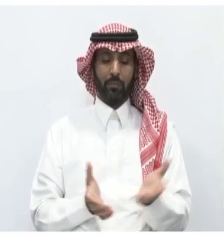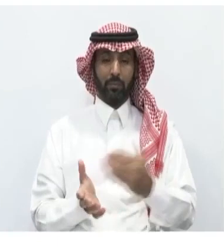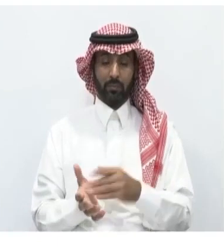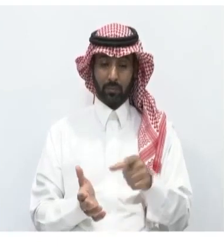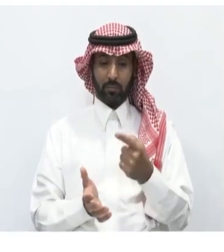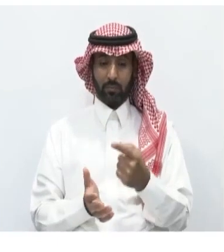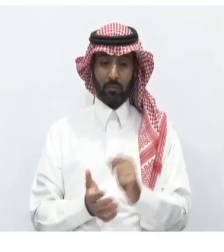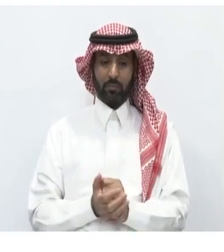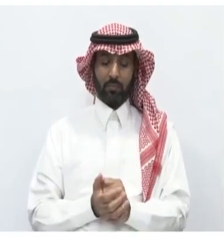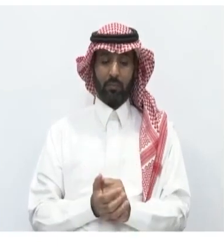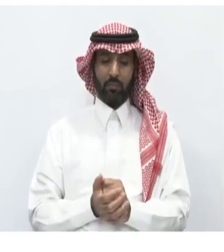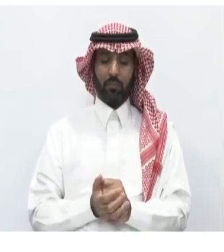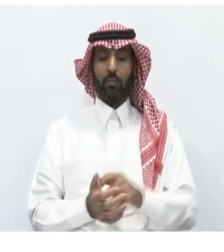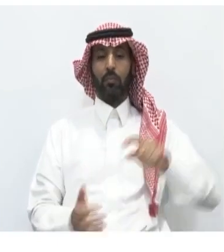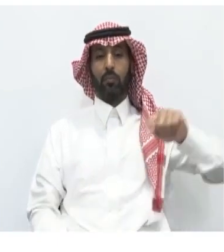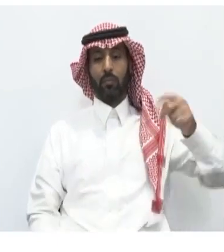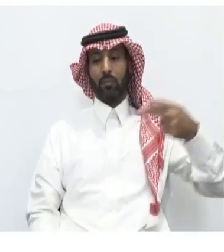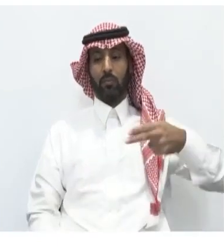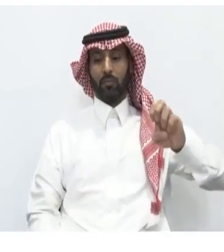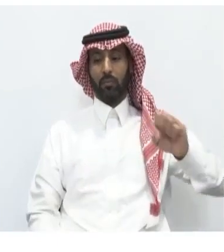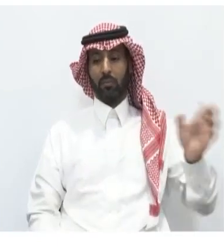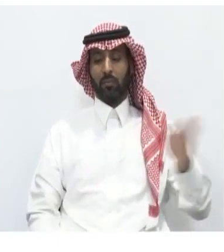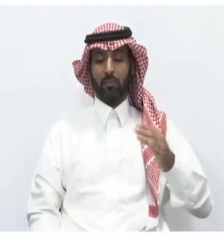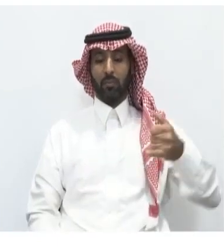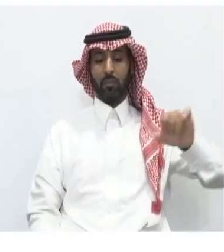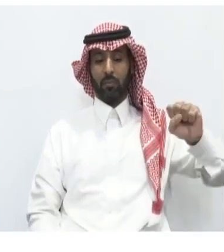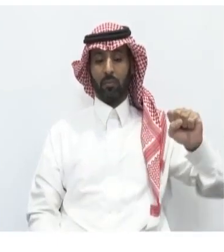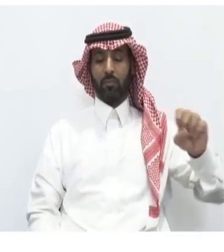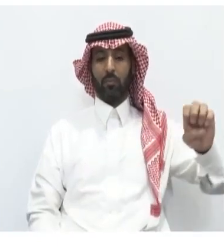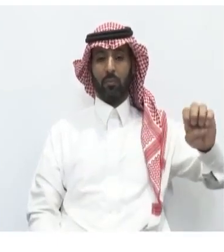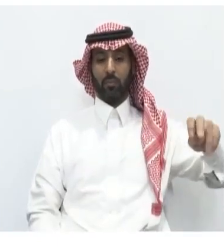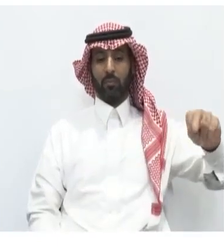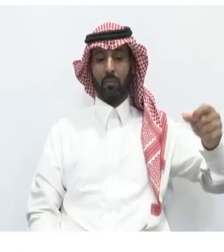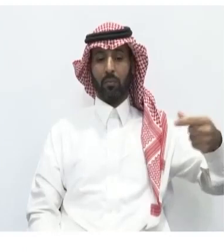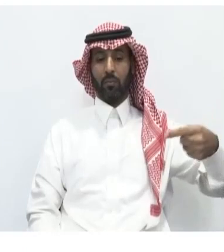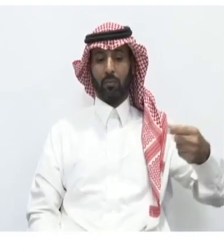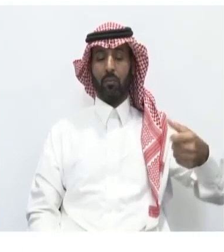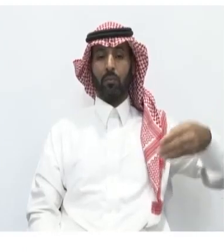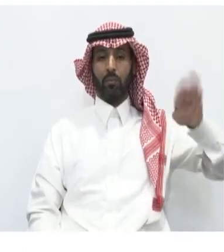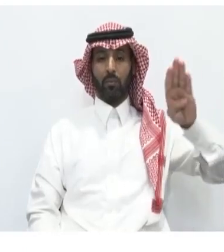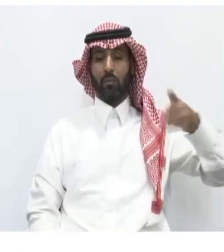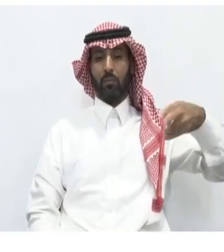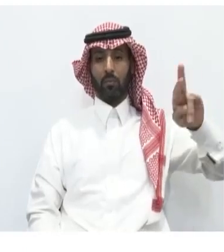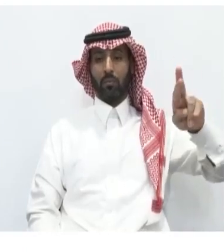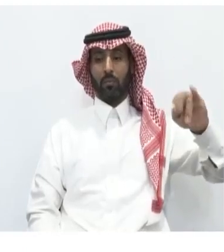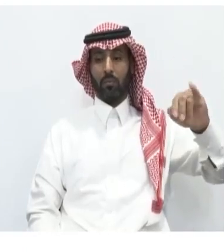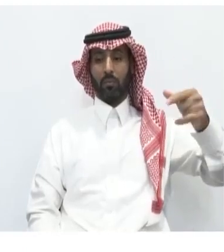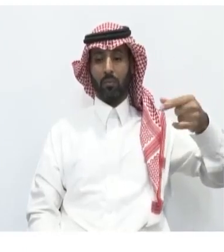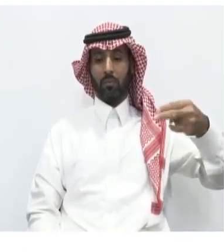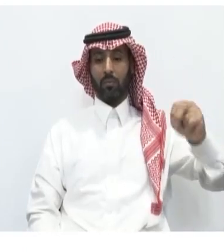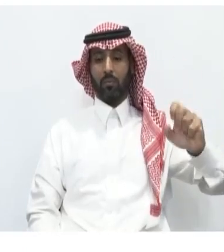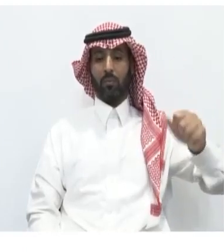good. This, that is enough bright light. And then the question mark.